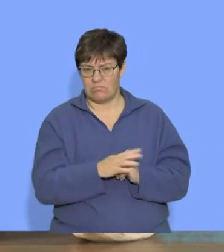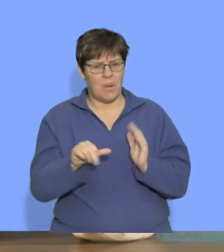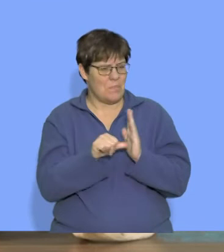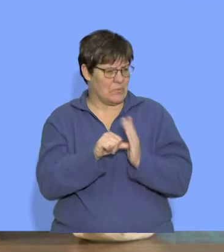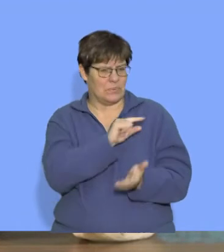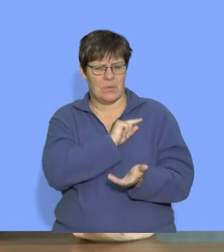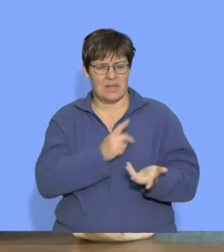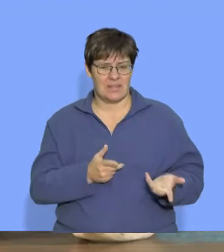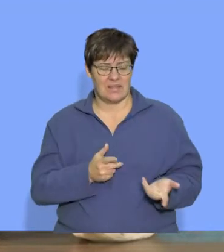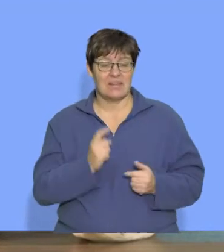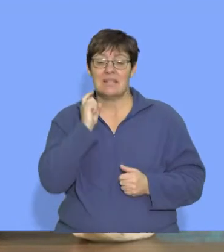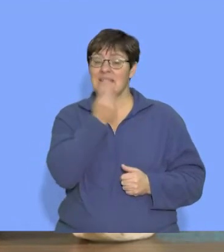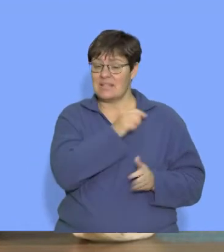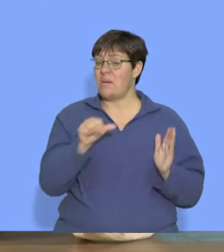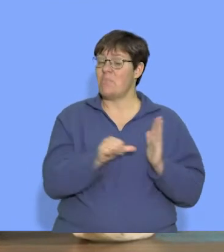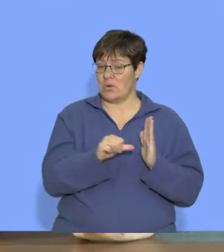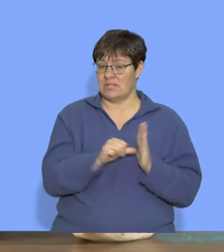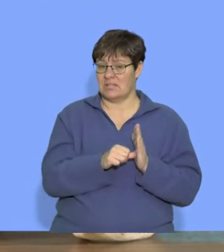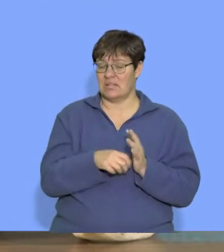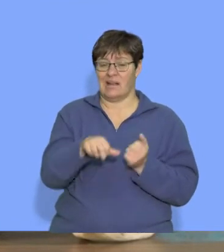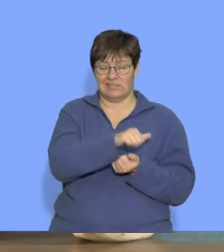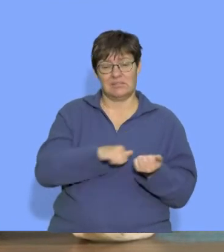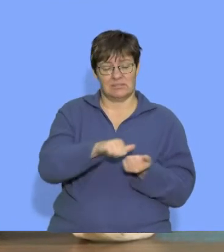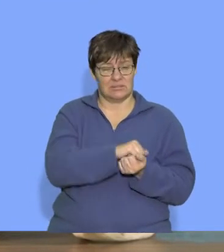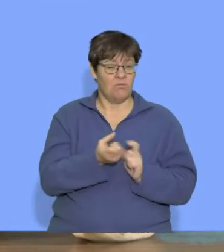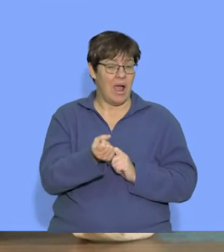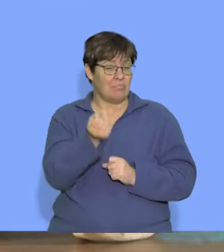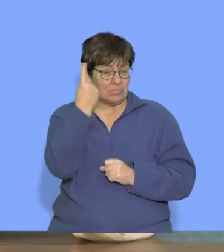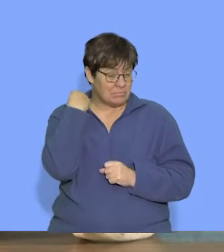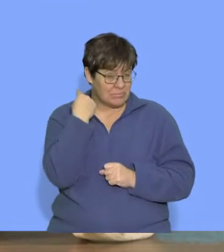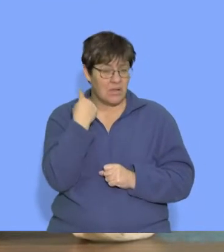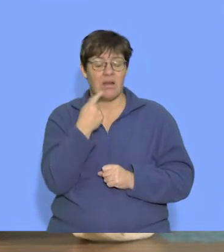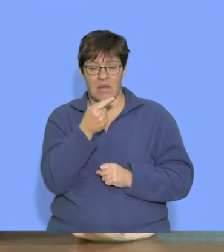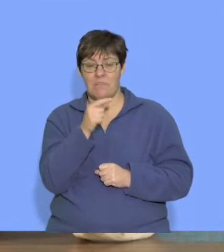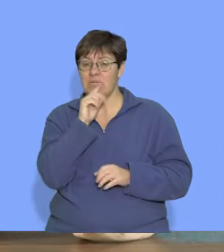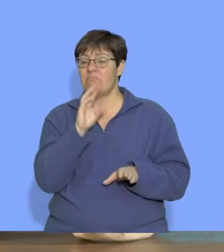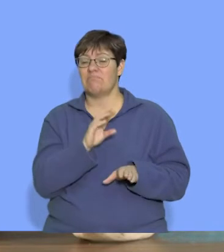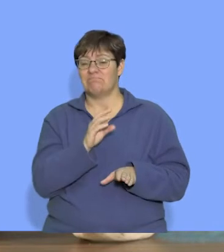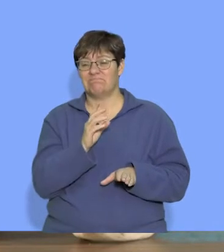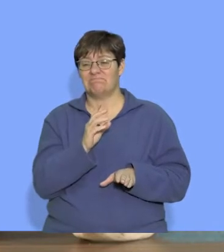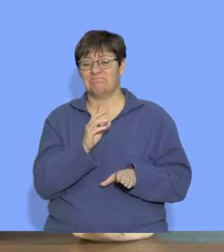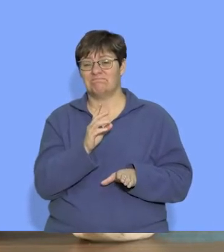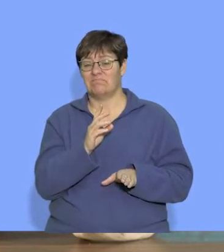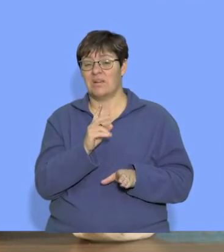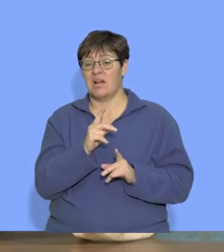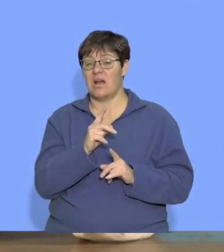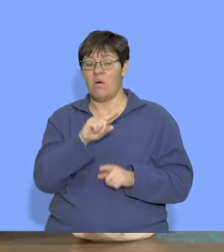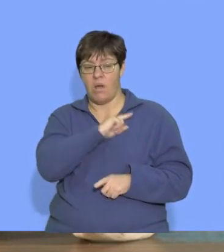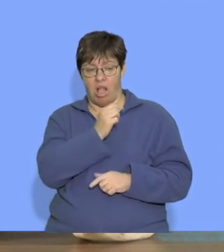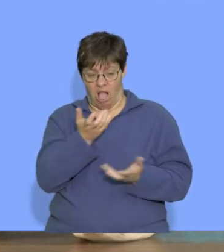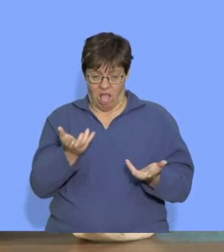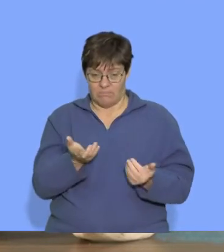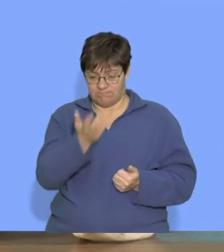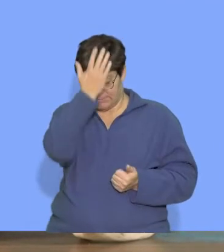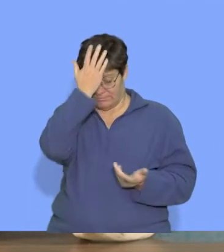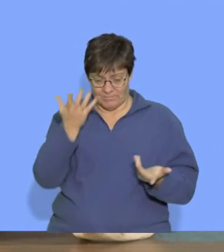is that important? Teeth play a very important role in chewing, and if we don't understand that, it will be probably a shortfall on us in